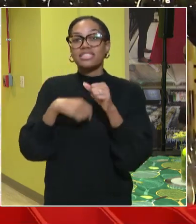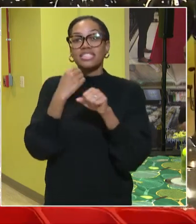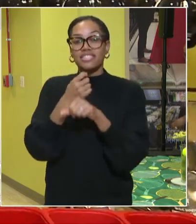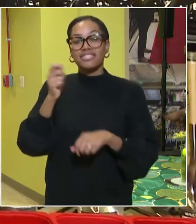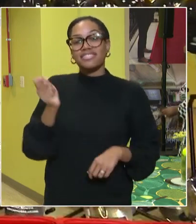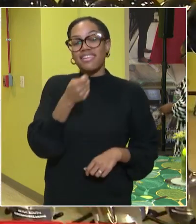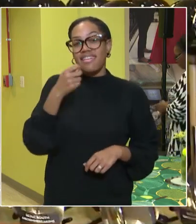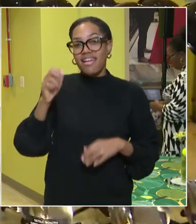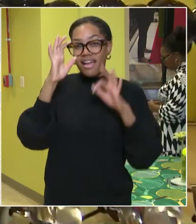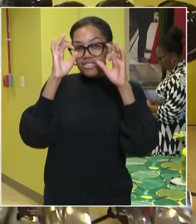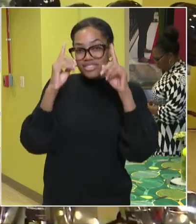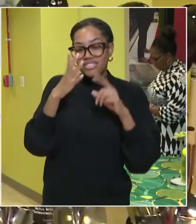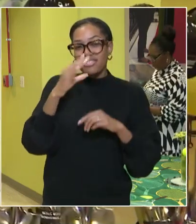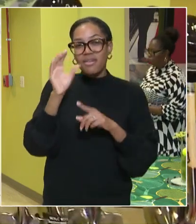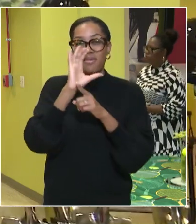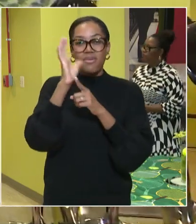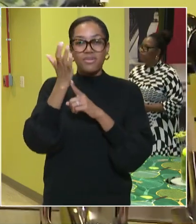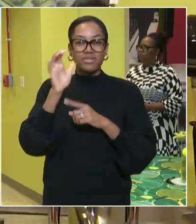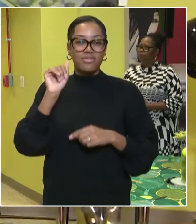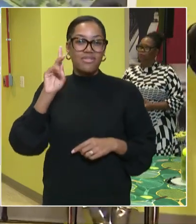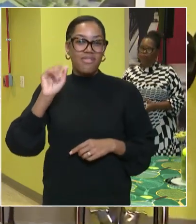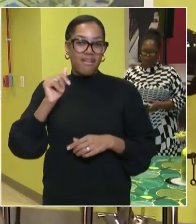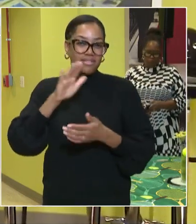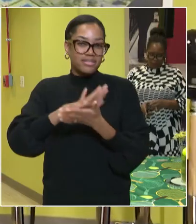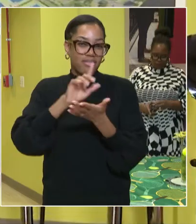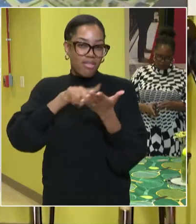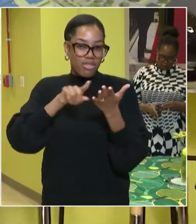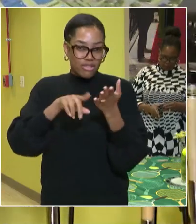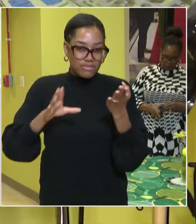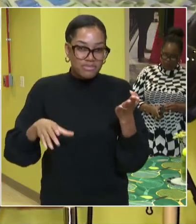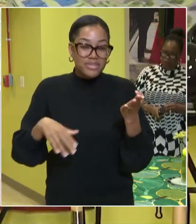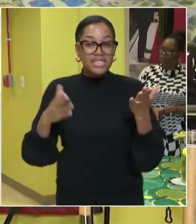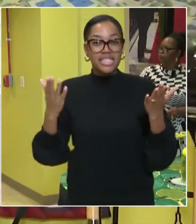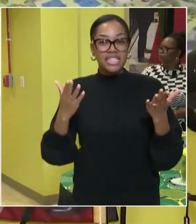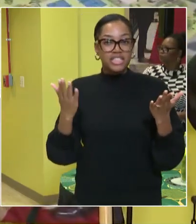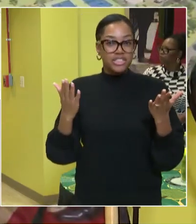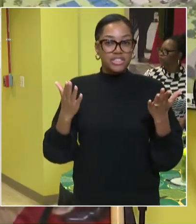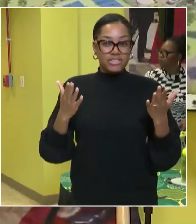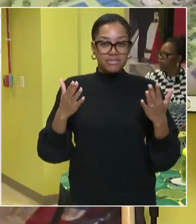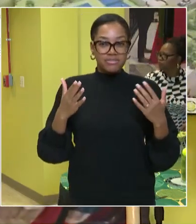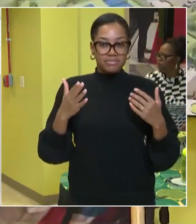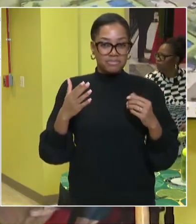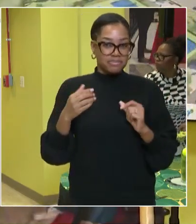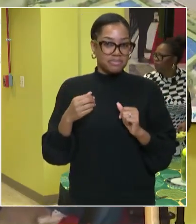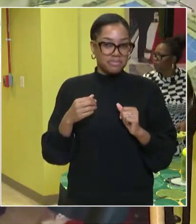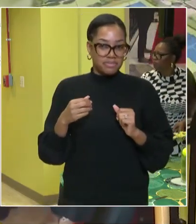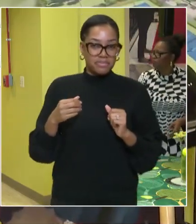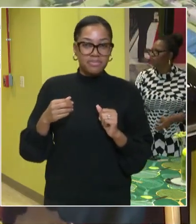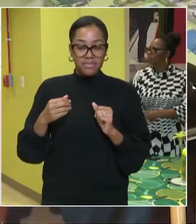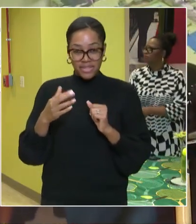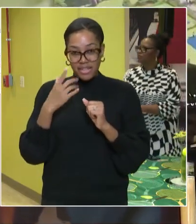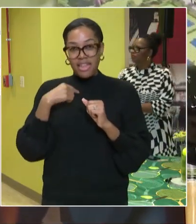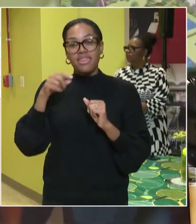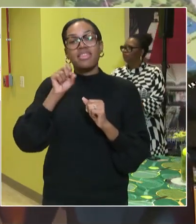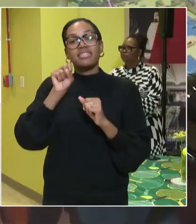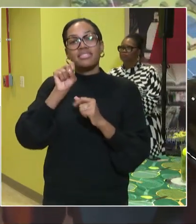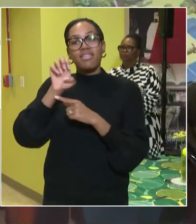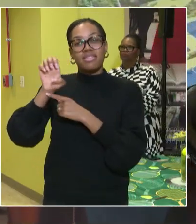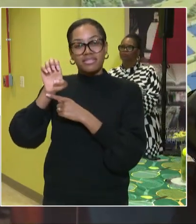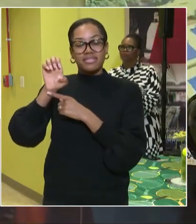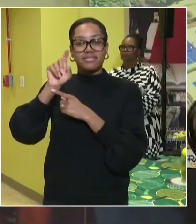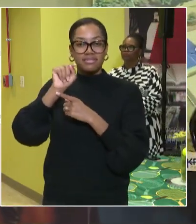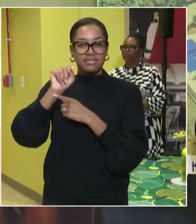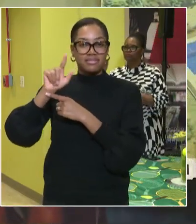tennis, education, and cultural arts scholar here at the Southeast Tennis and Learning Center. I'm also one of your newly sworn-in